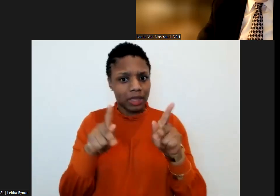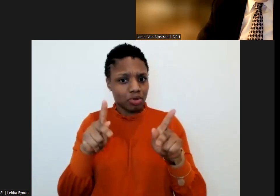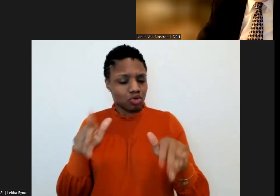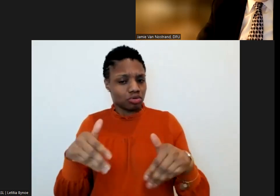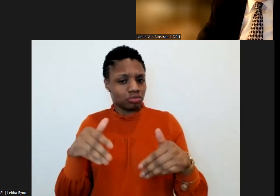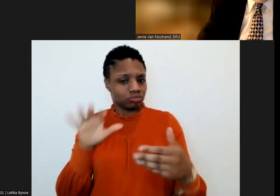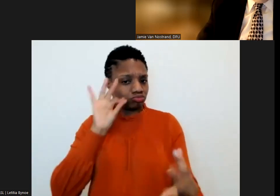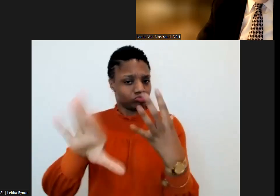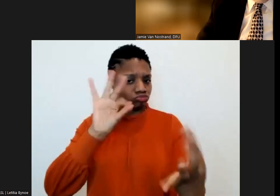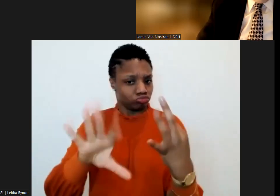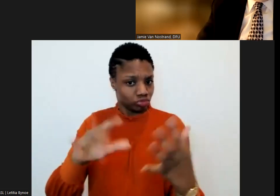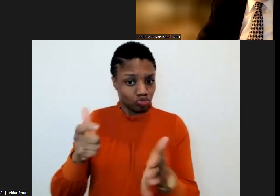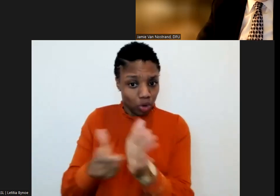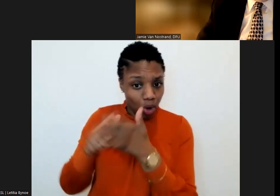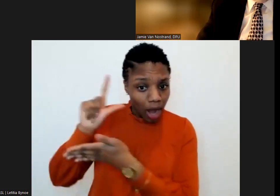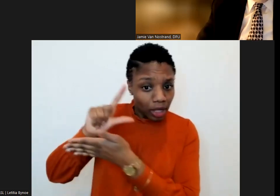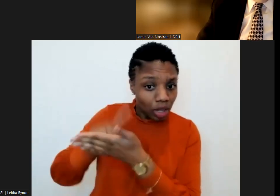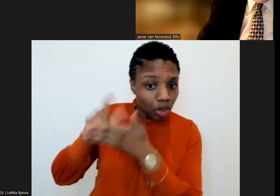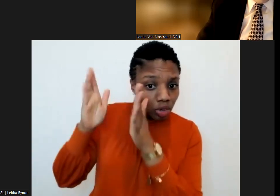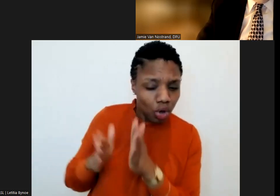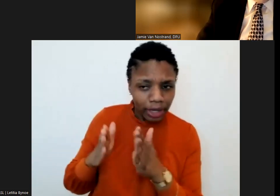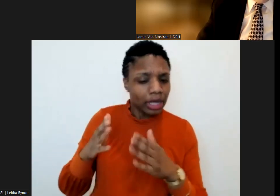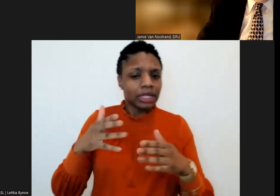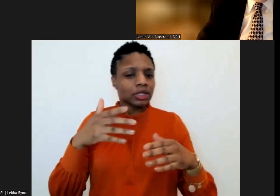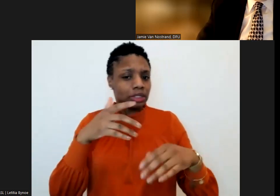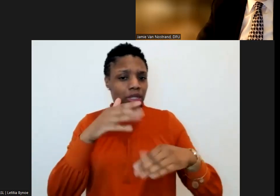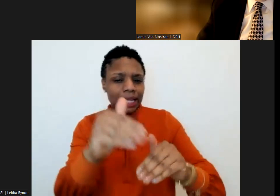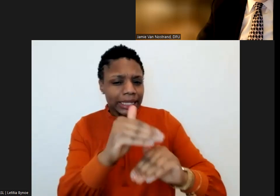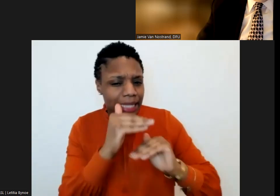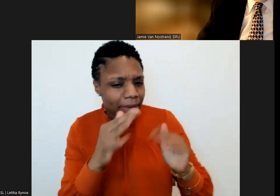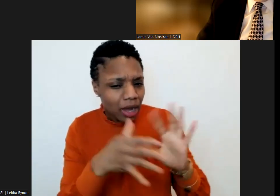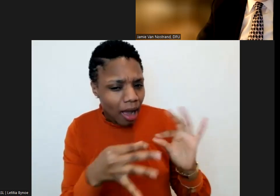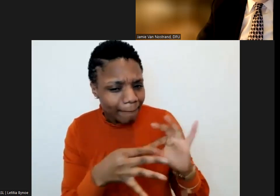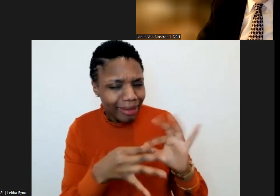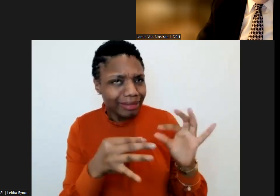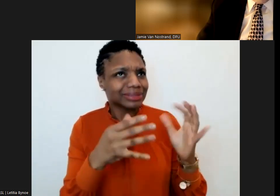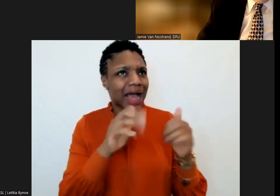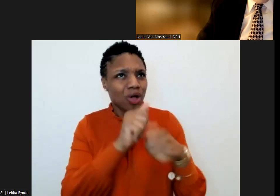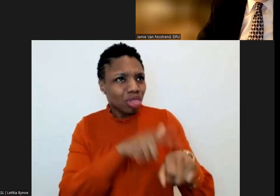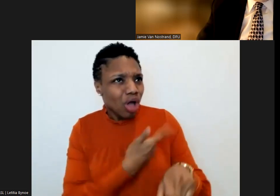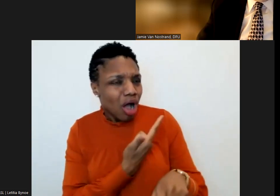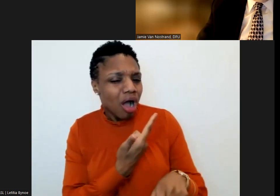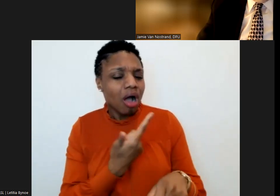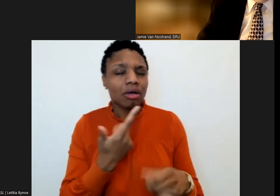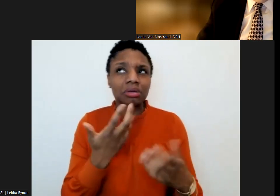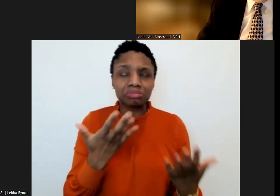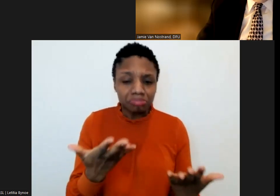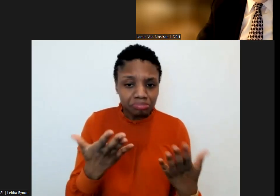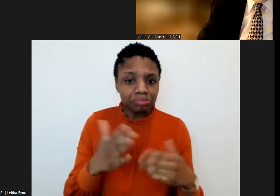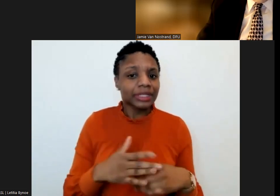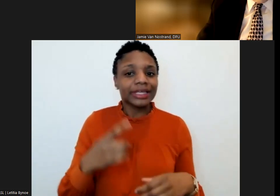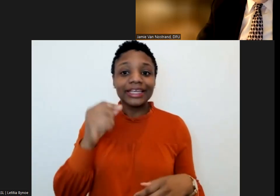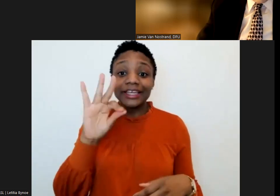lawyer? How long do they have to be? How sort of complicated do they need to be? This is sort of a rhetorical question, but if you can